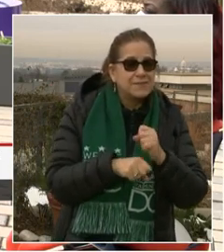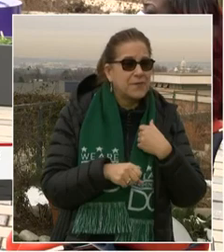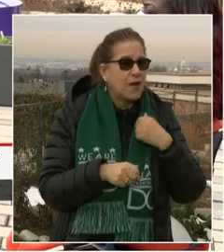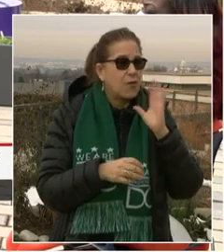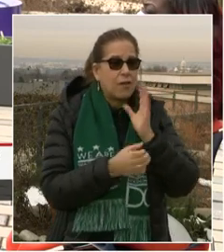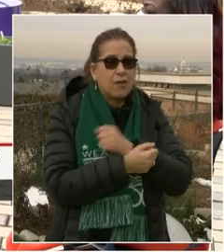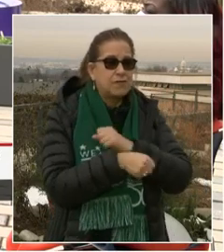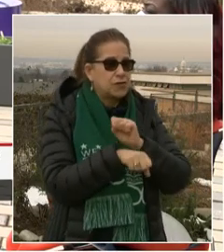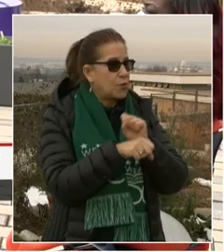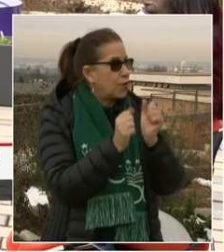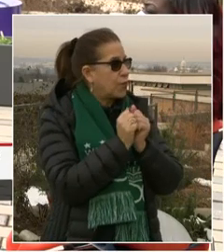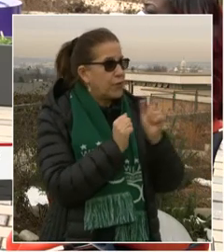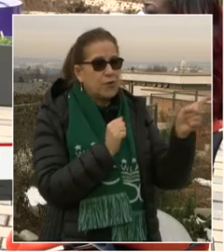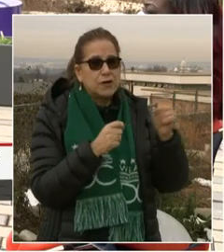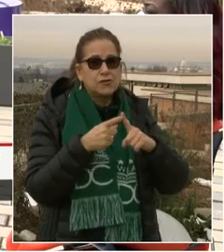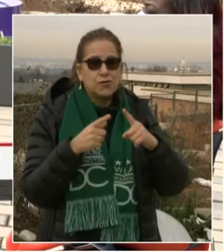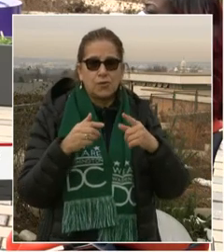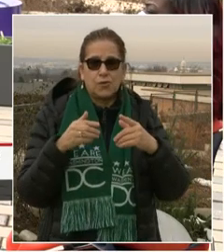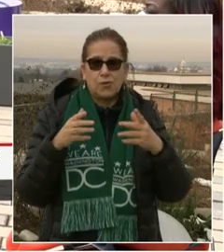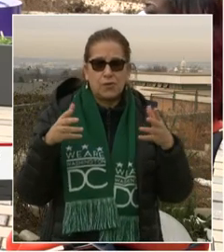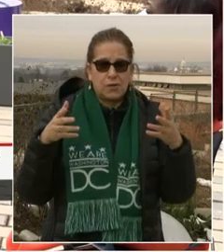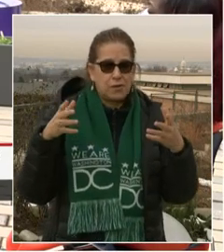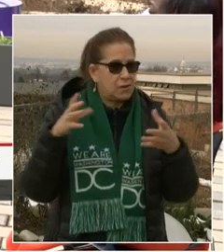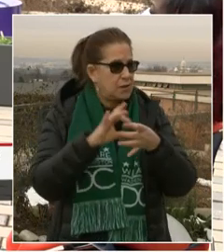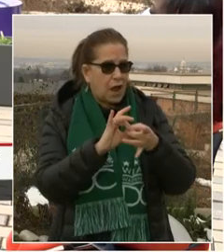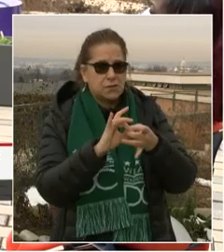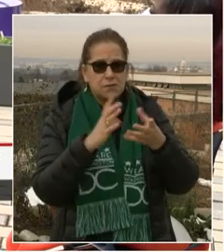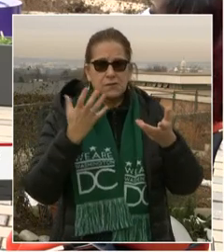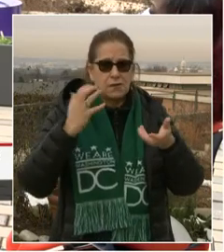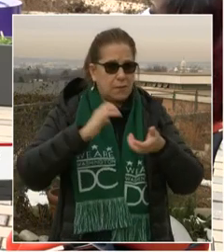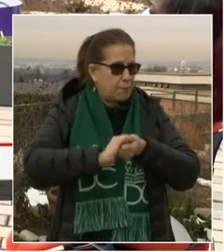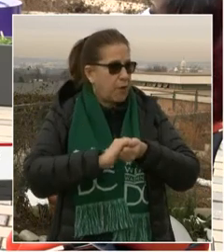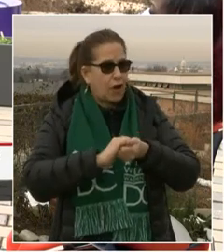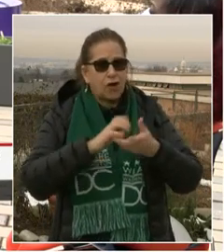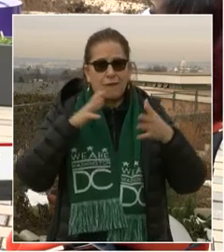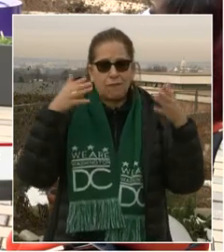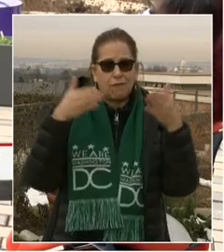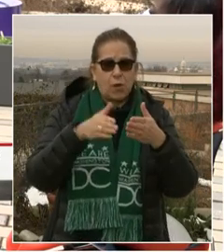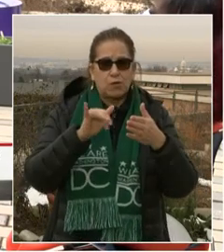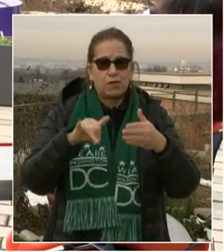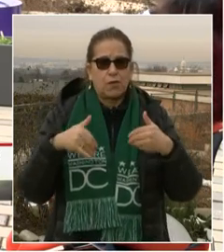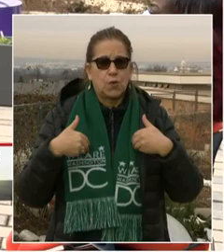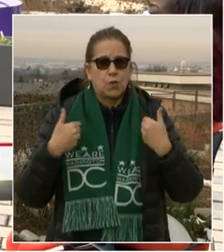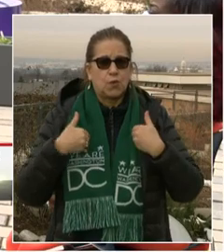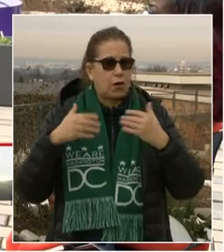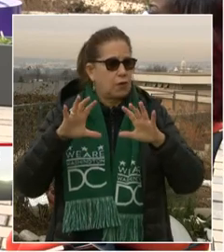with Martha's Table. So thank you. I got it. Thank you. Thank you for that suggestion.